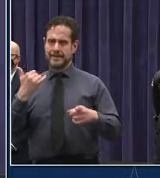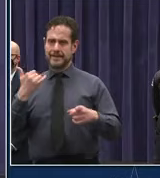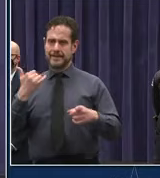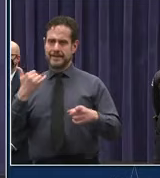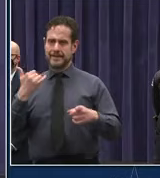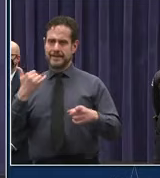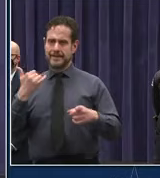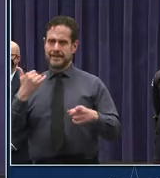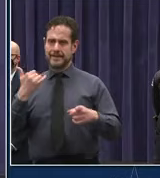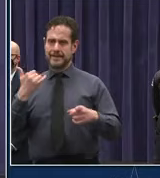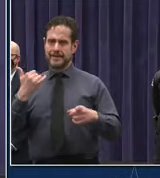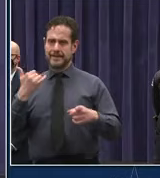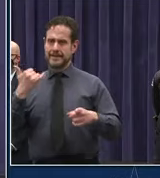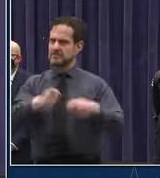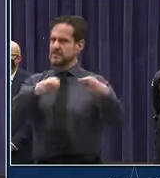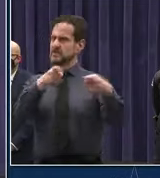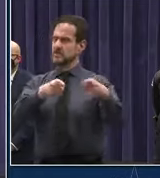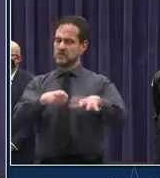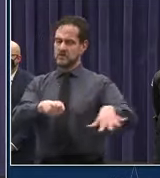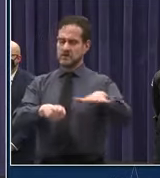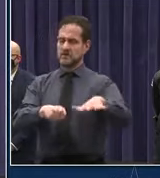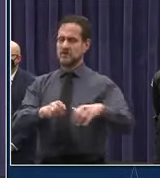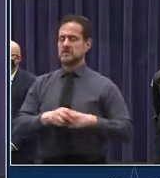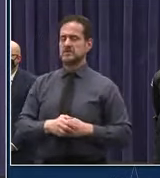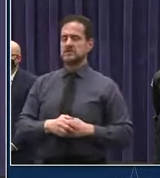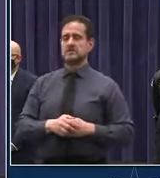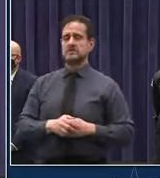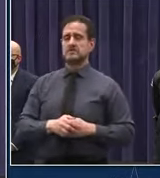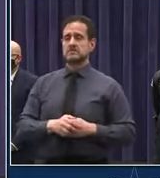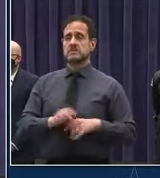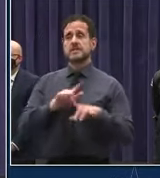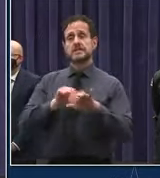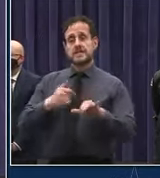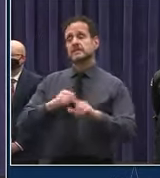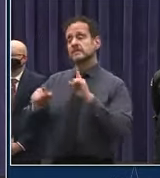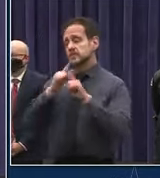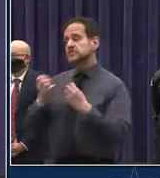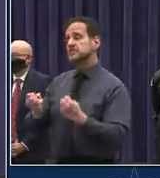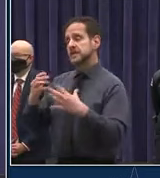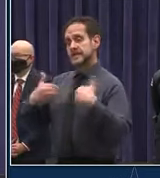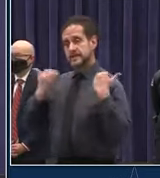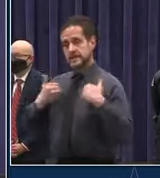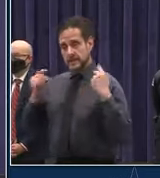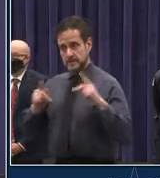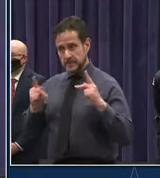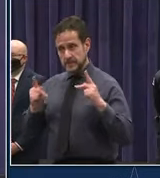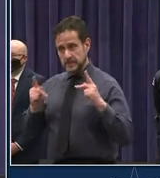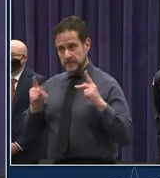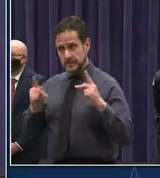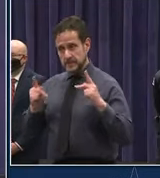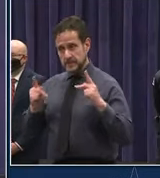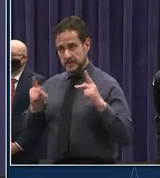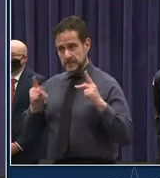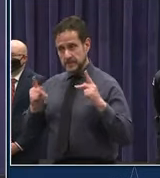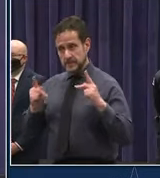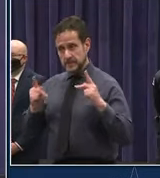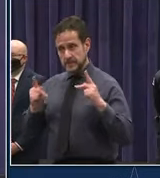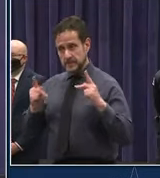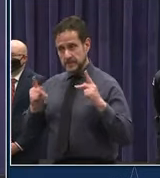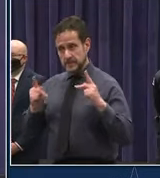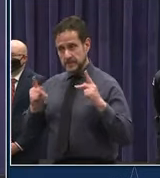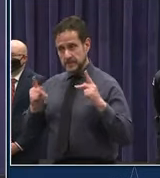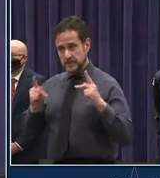community who told me that they're afraid, afraid to simply step outside of their homes and live their